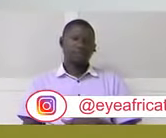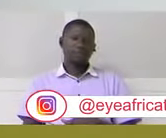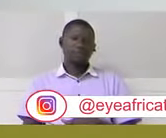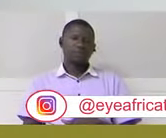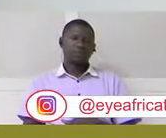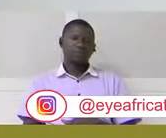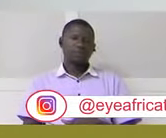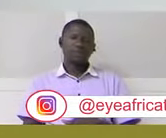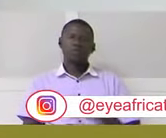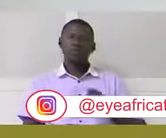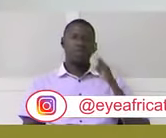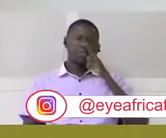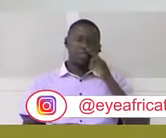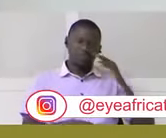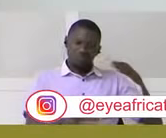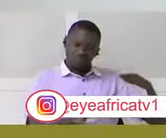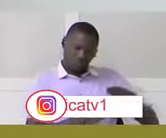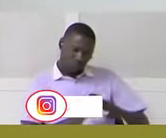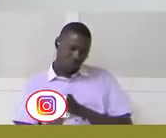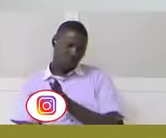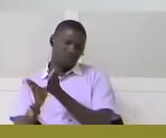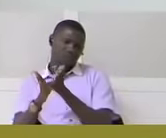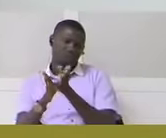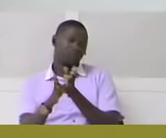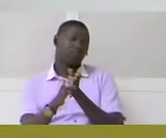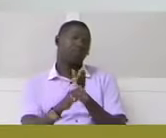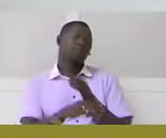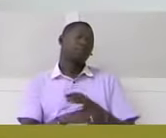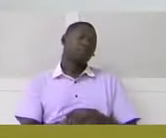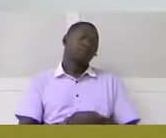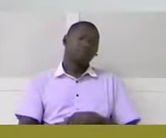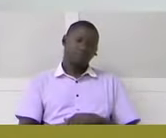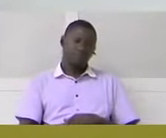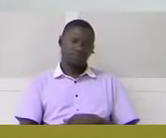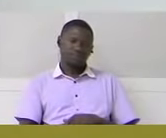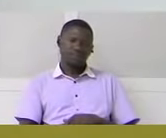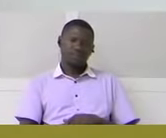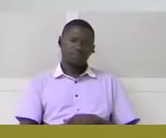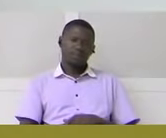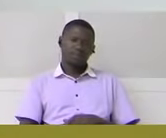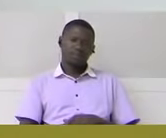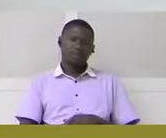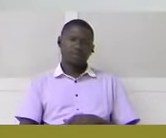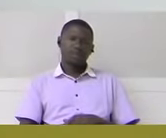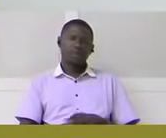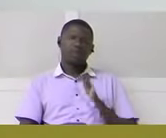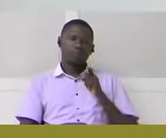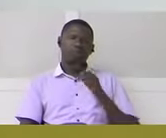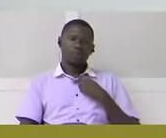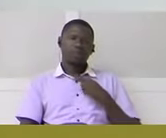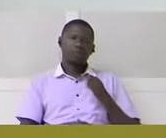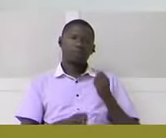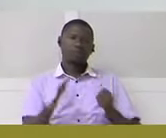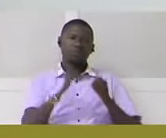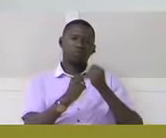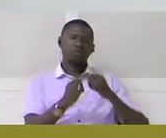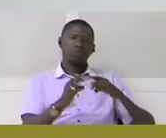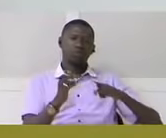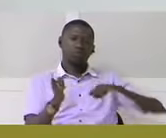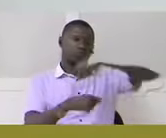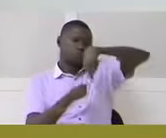tried to maneuver him. Papa Che katara ka puruka ka kabora ala domani ka pray kanama. So the vehicle got twist and